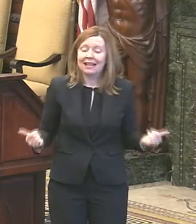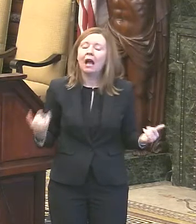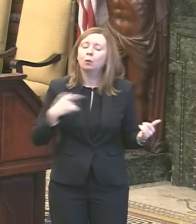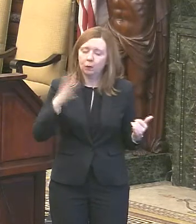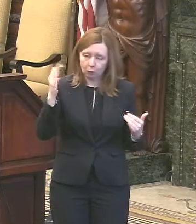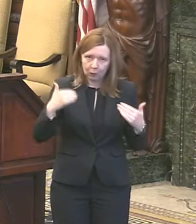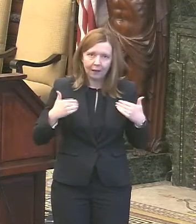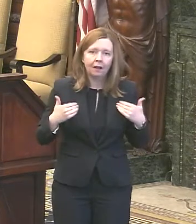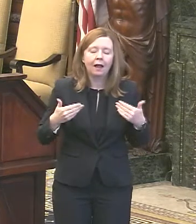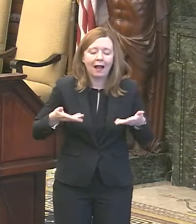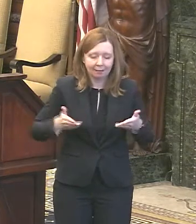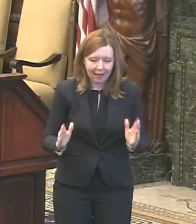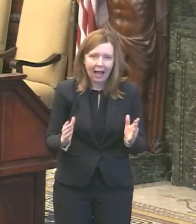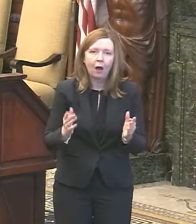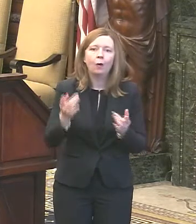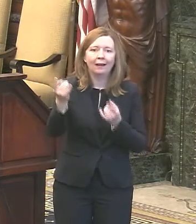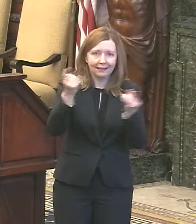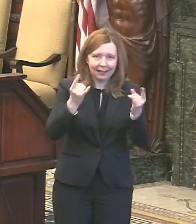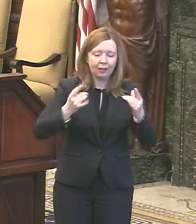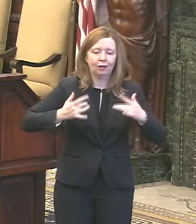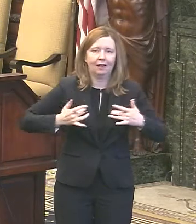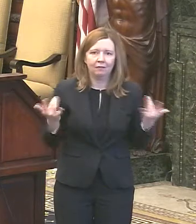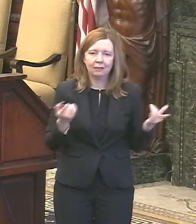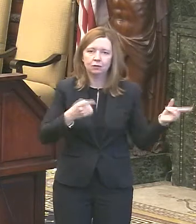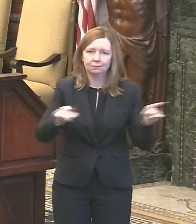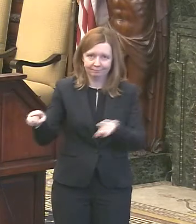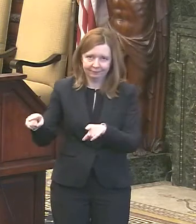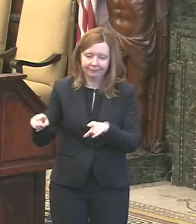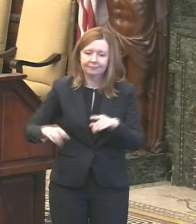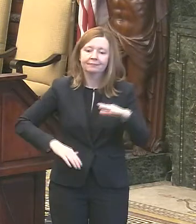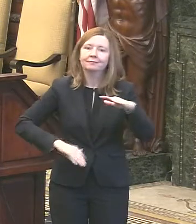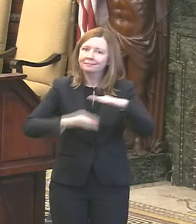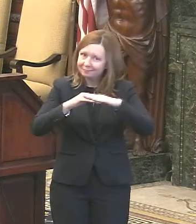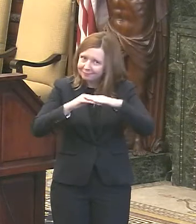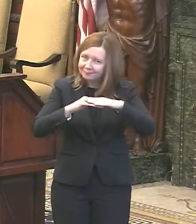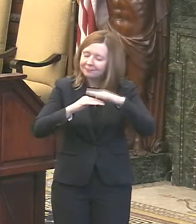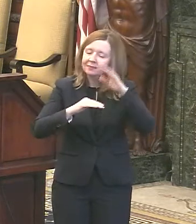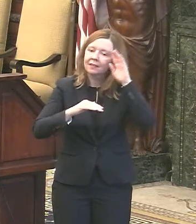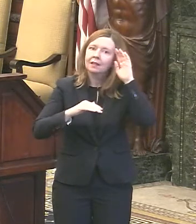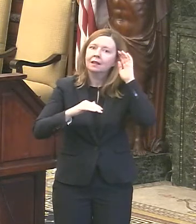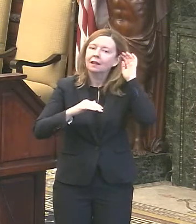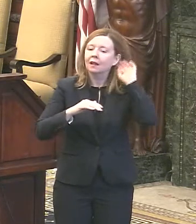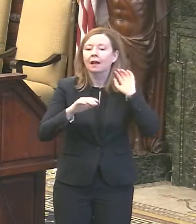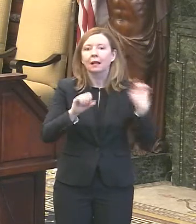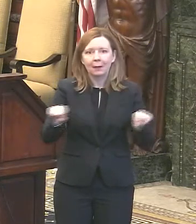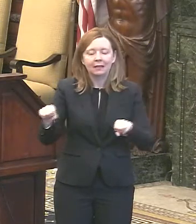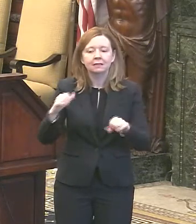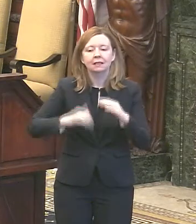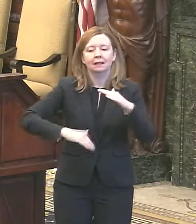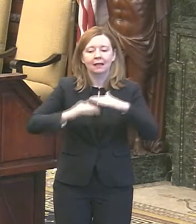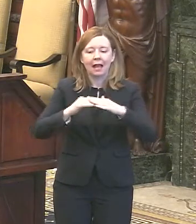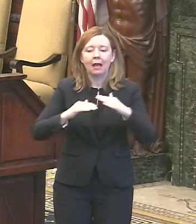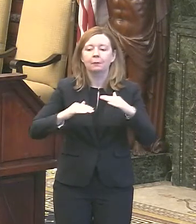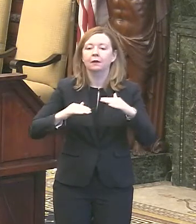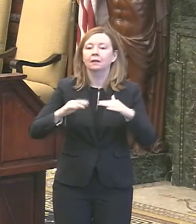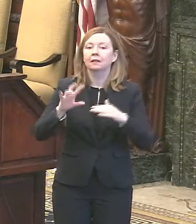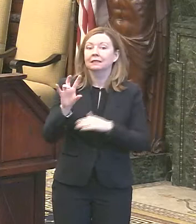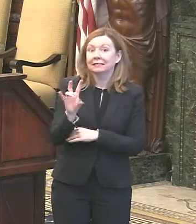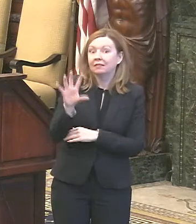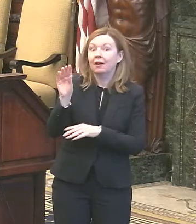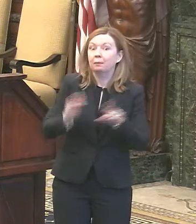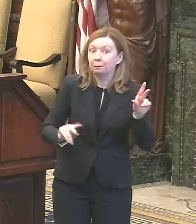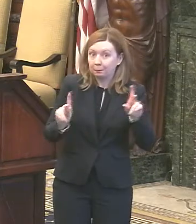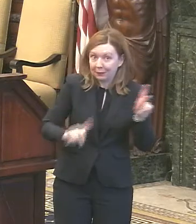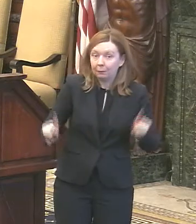social events to start with up to 25% occupancy of the space in which they're taking place, and with a cap of no more than 75